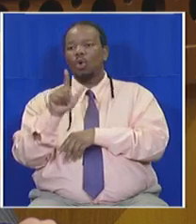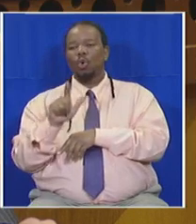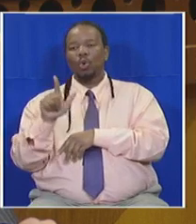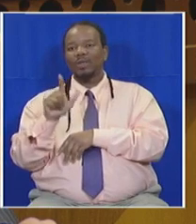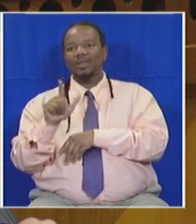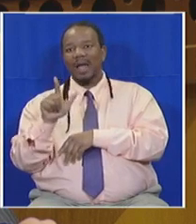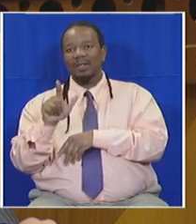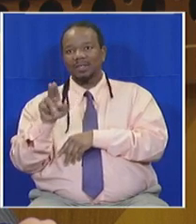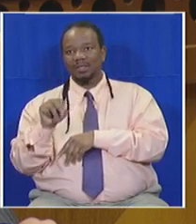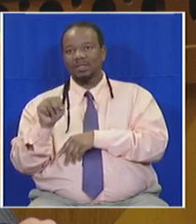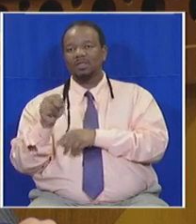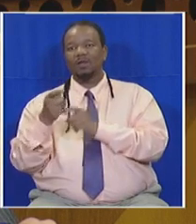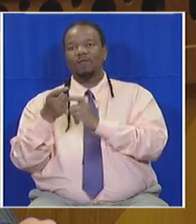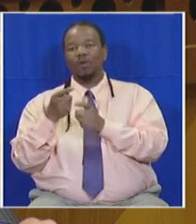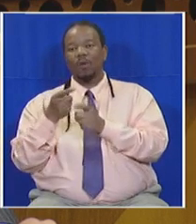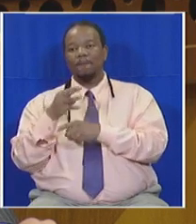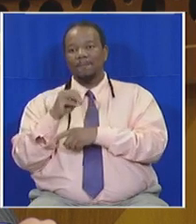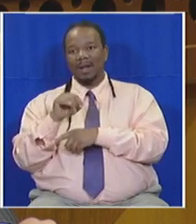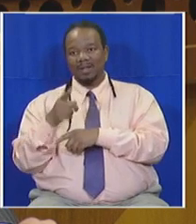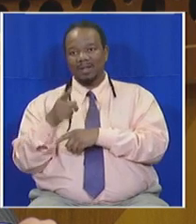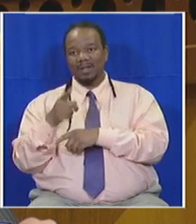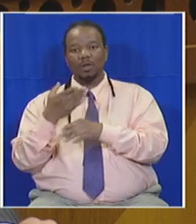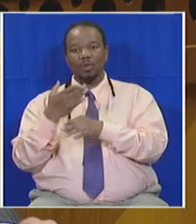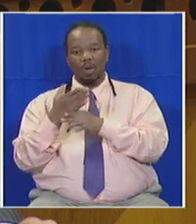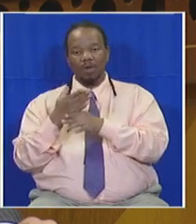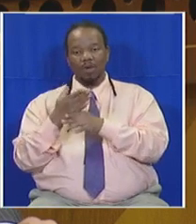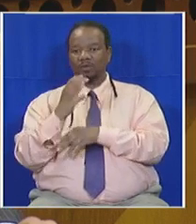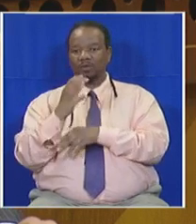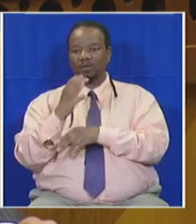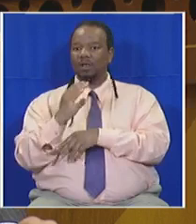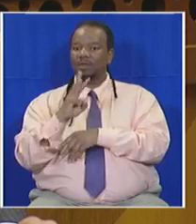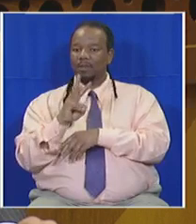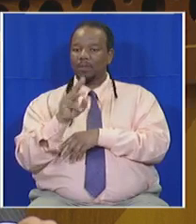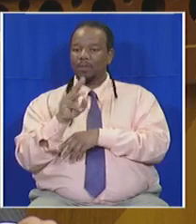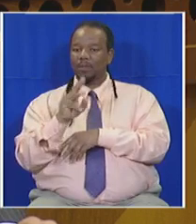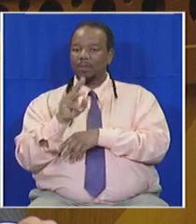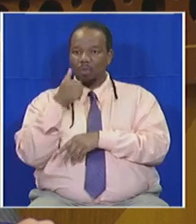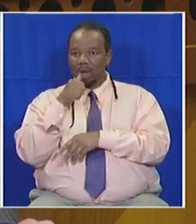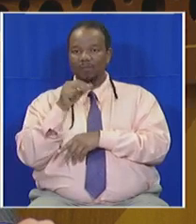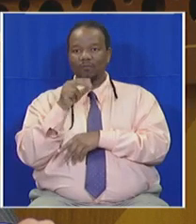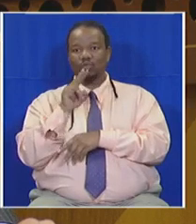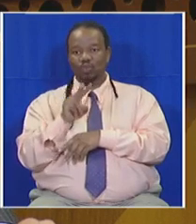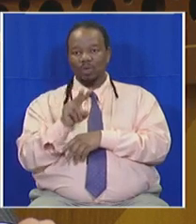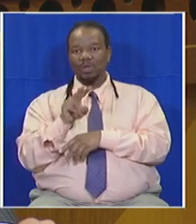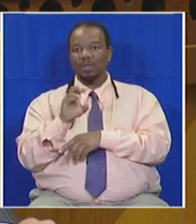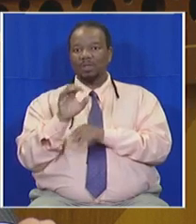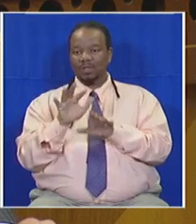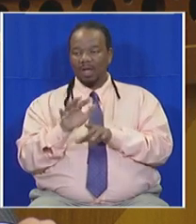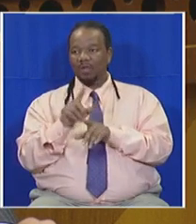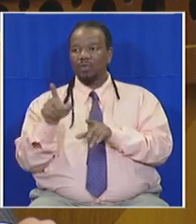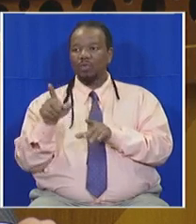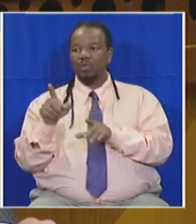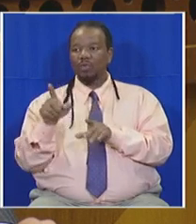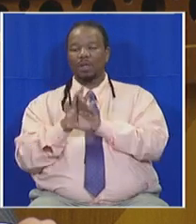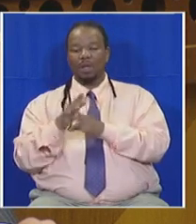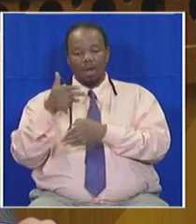Mbadamani from Amahlathi worked for the CWP from 2010 to 2016. He attended welding,